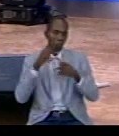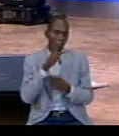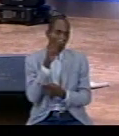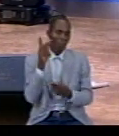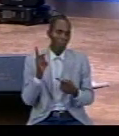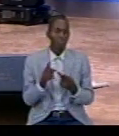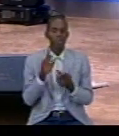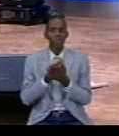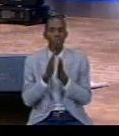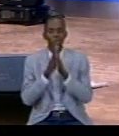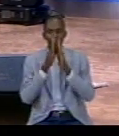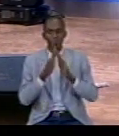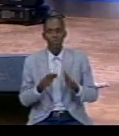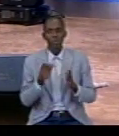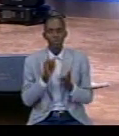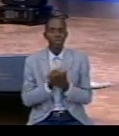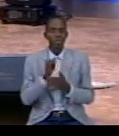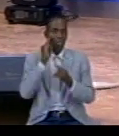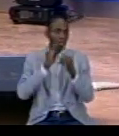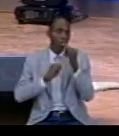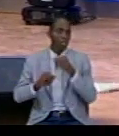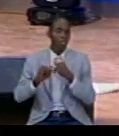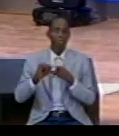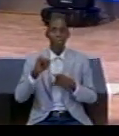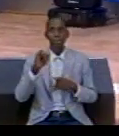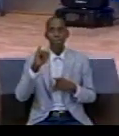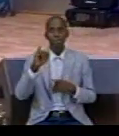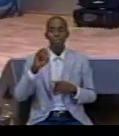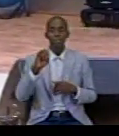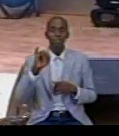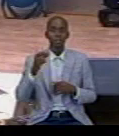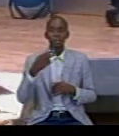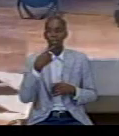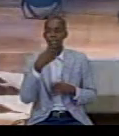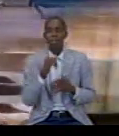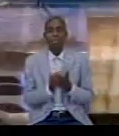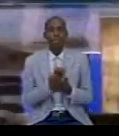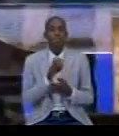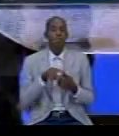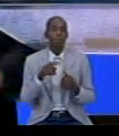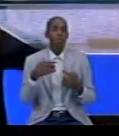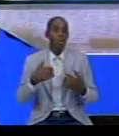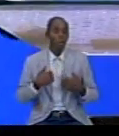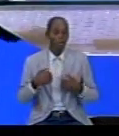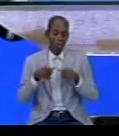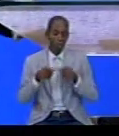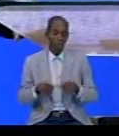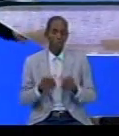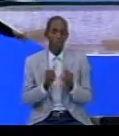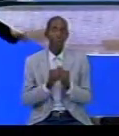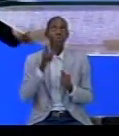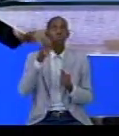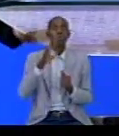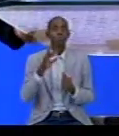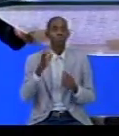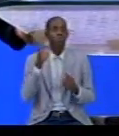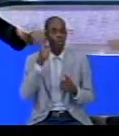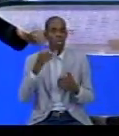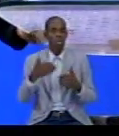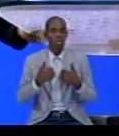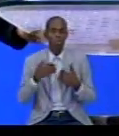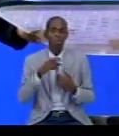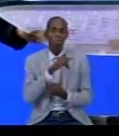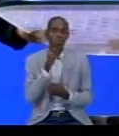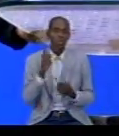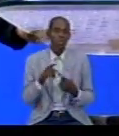that when your heart is staged on God, you have perfect peace. This is what Paul the Apostle spoke